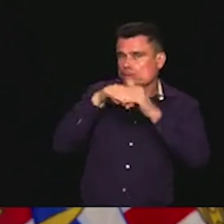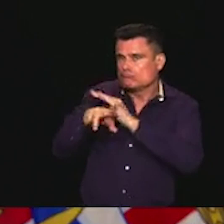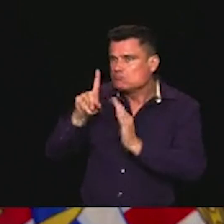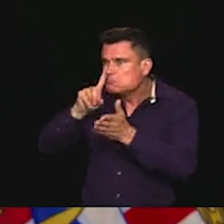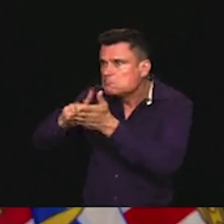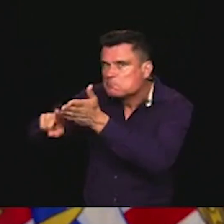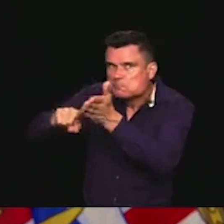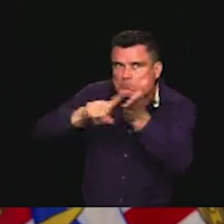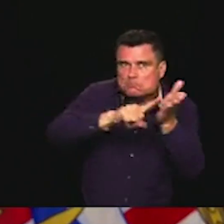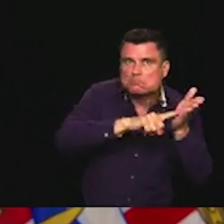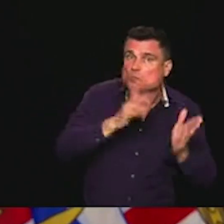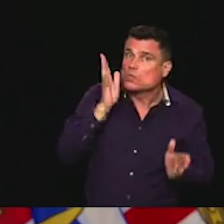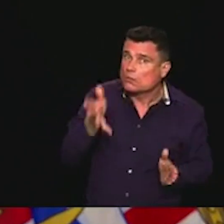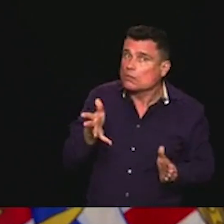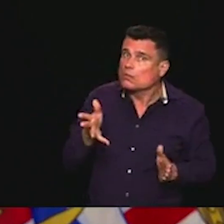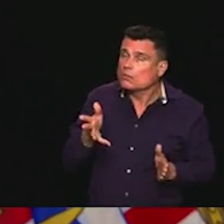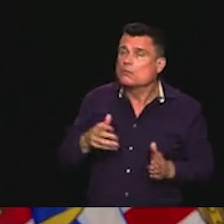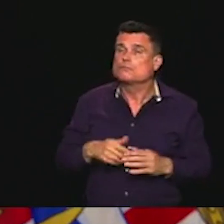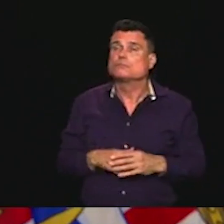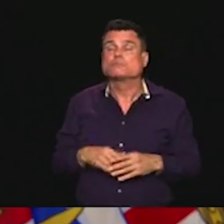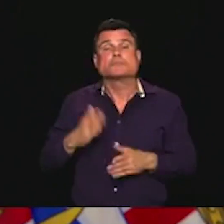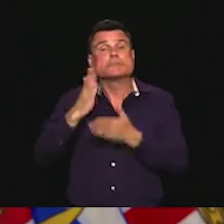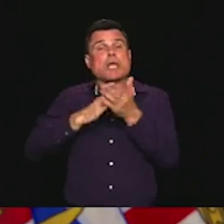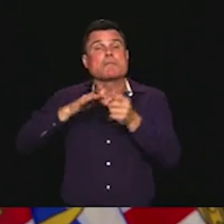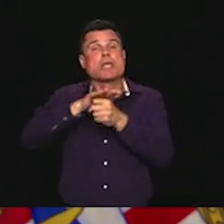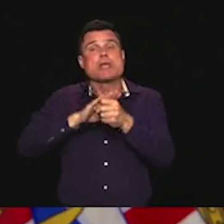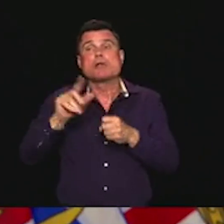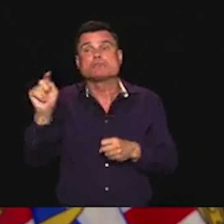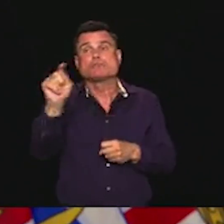higher risk areas that we know of, like some of the